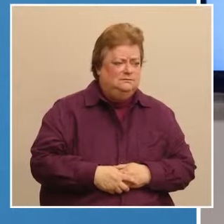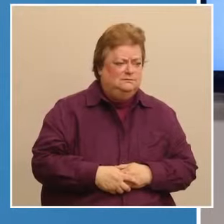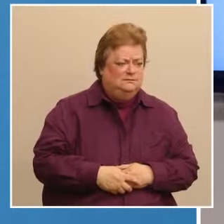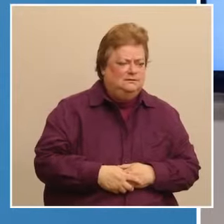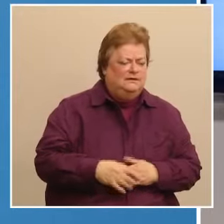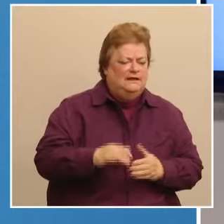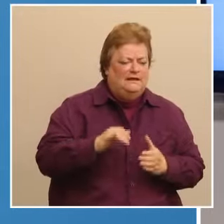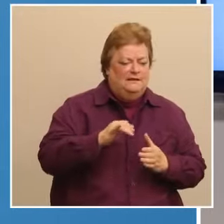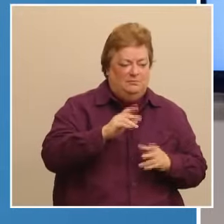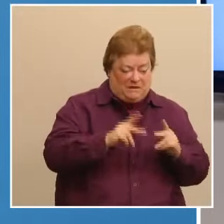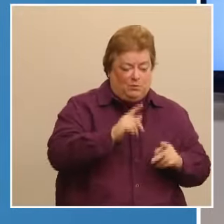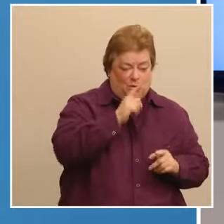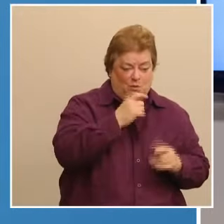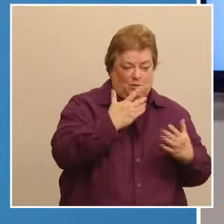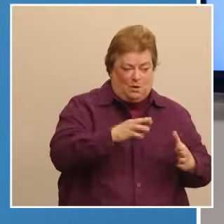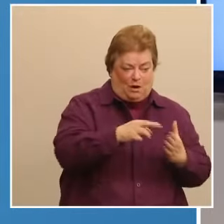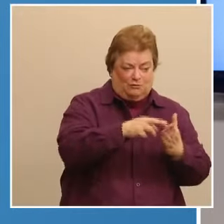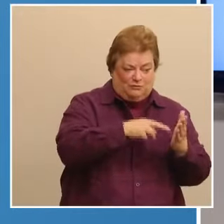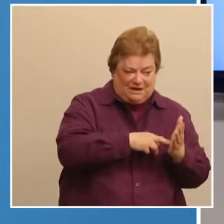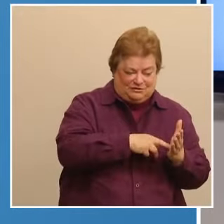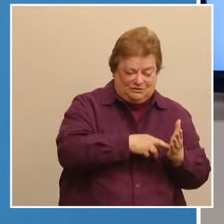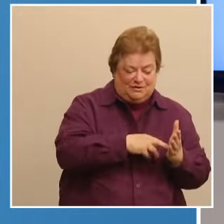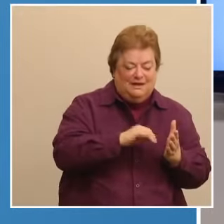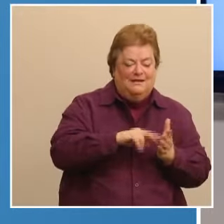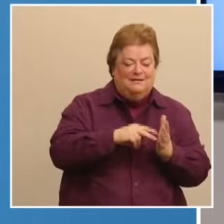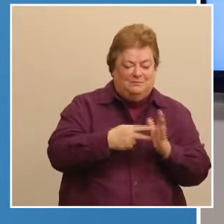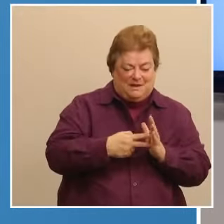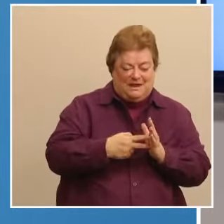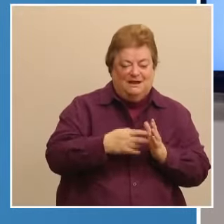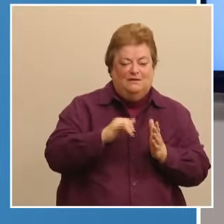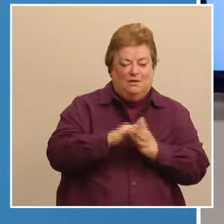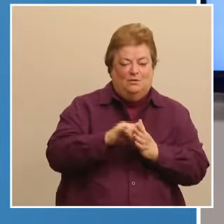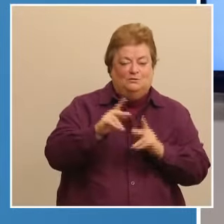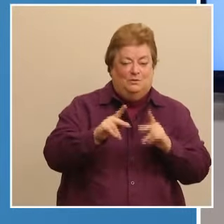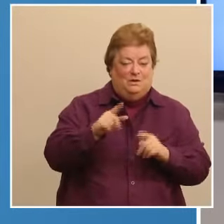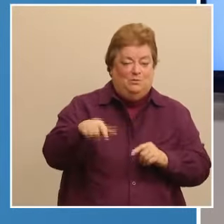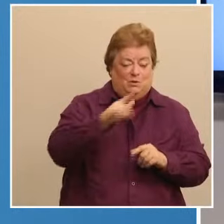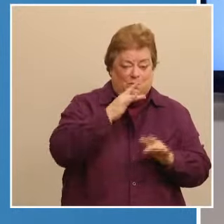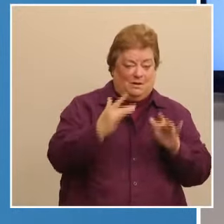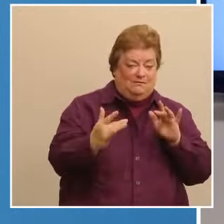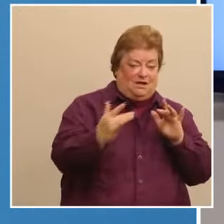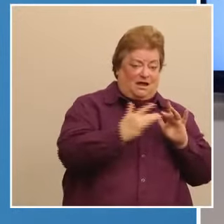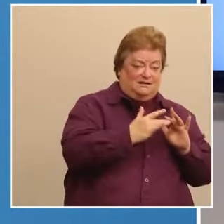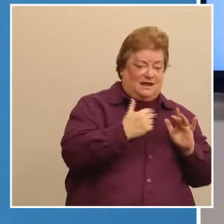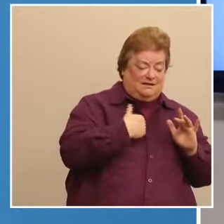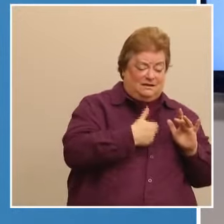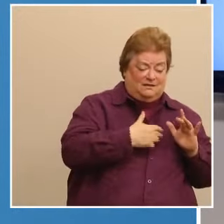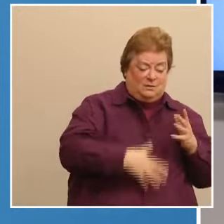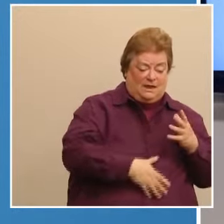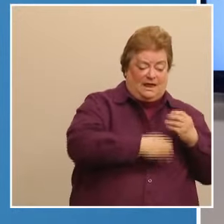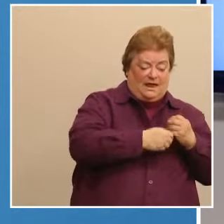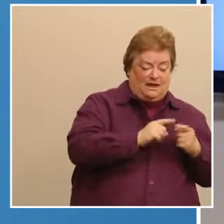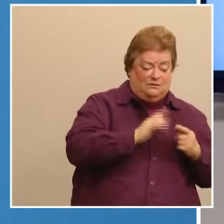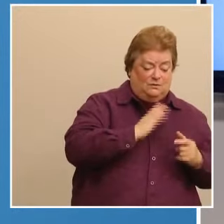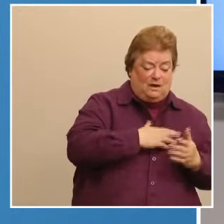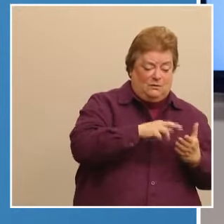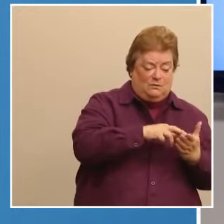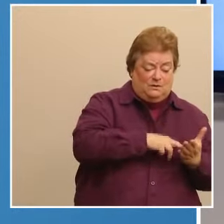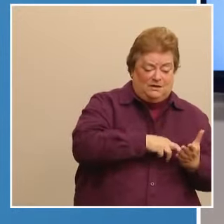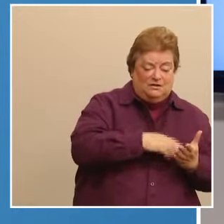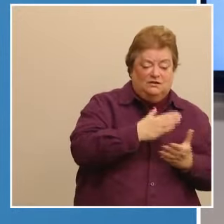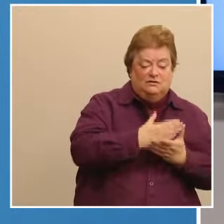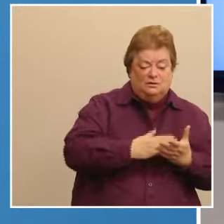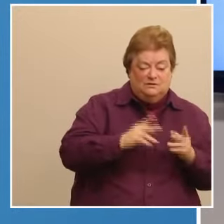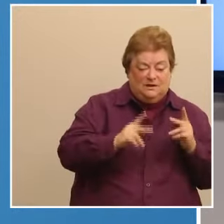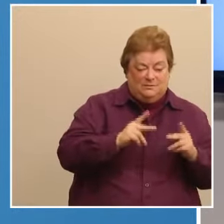that are registered. Remember, these are people that have reached out to us and we've added to the registration. So some individuals